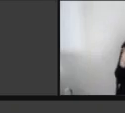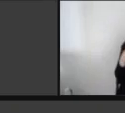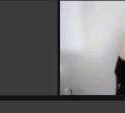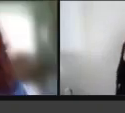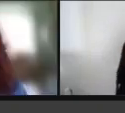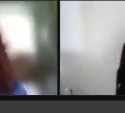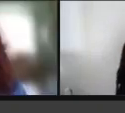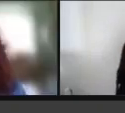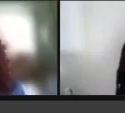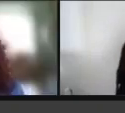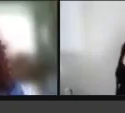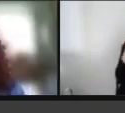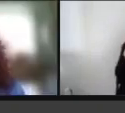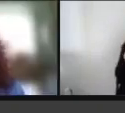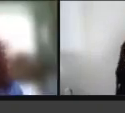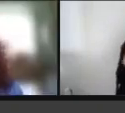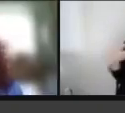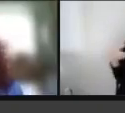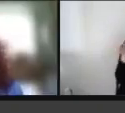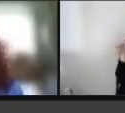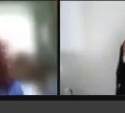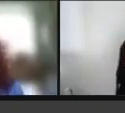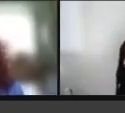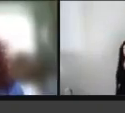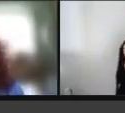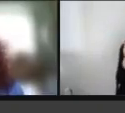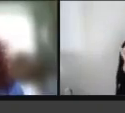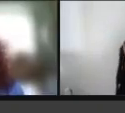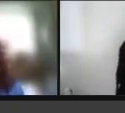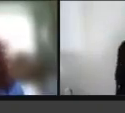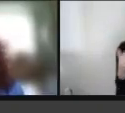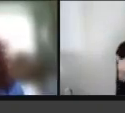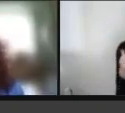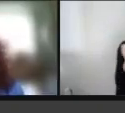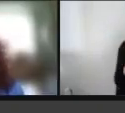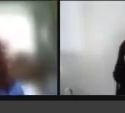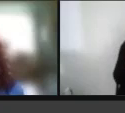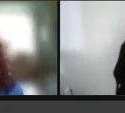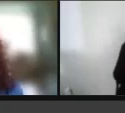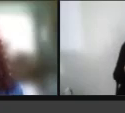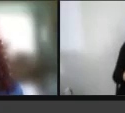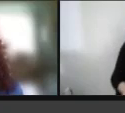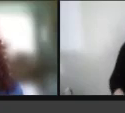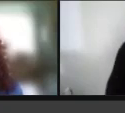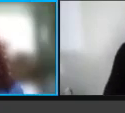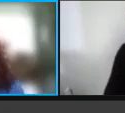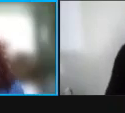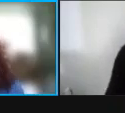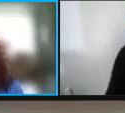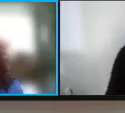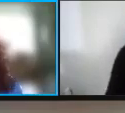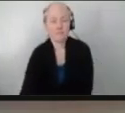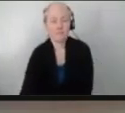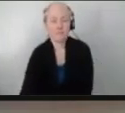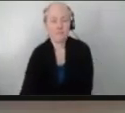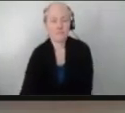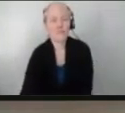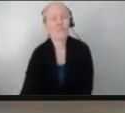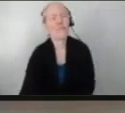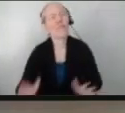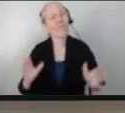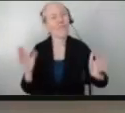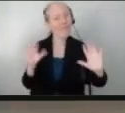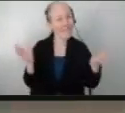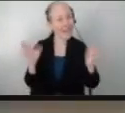that's still true today as much as it was when you were earlier in your career? So I'm not sure I would say it's